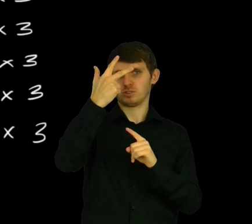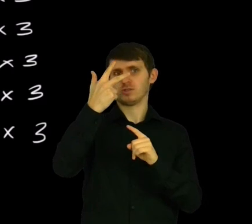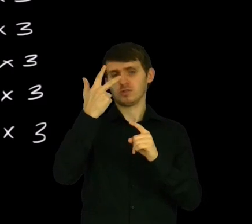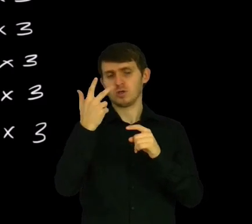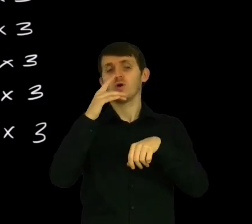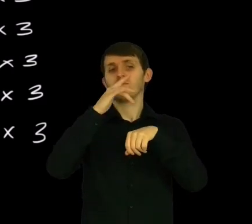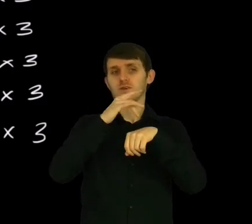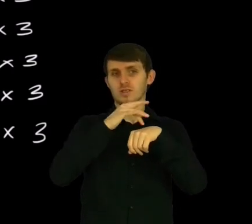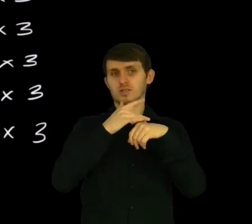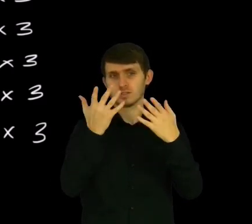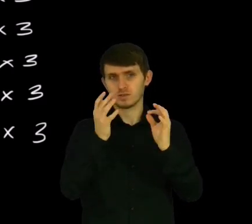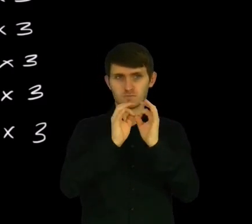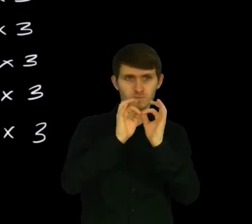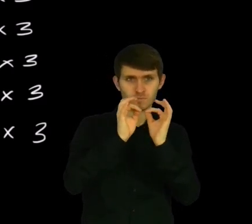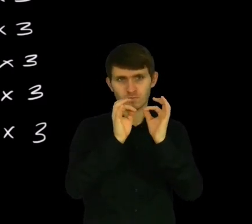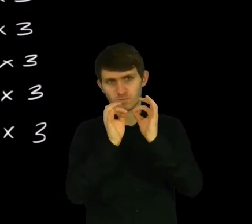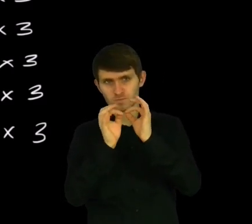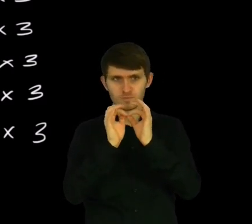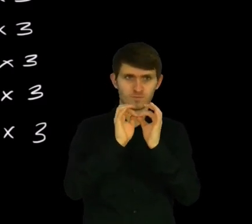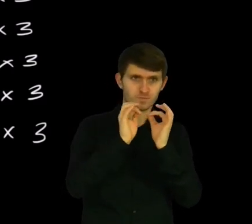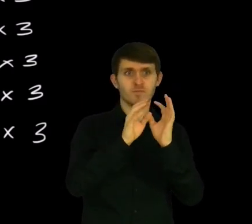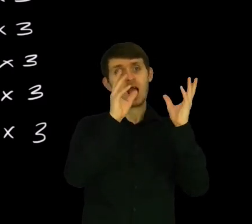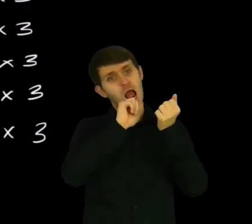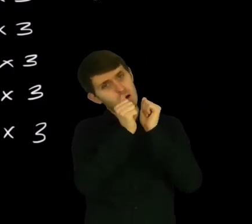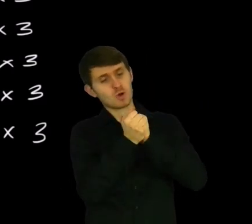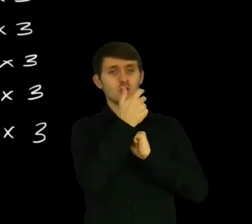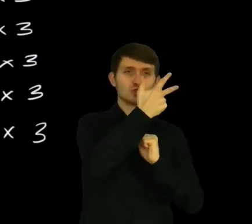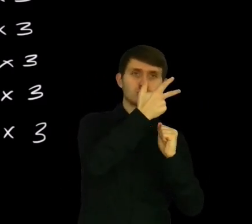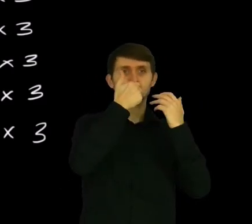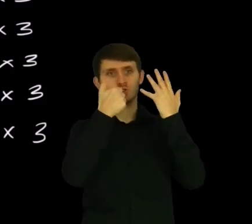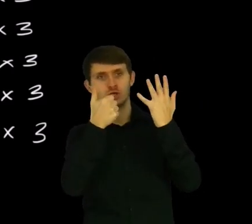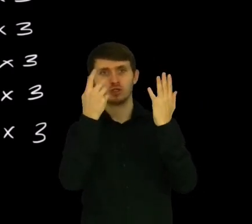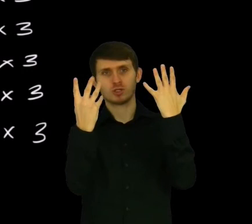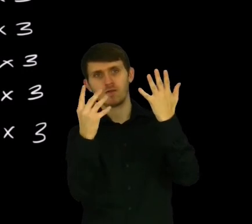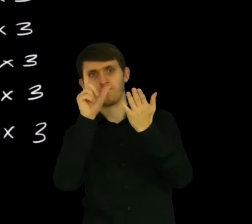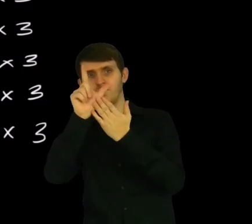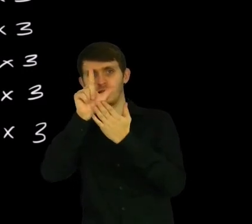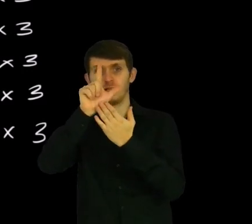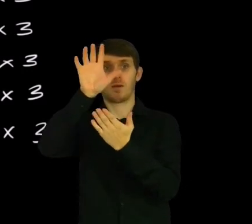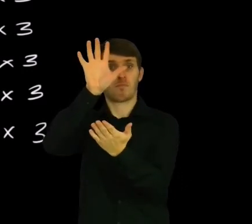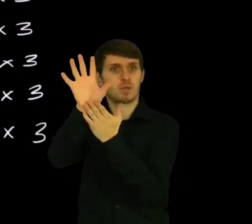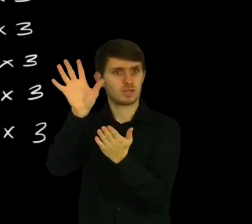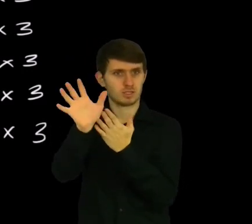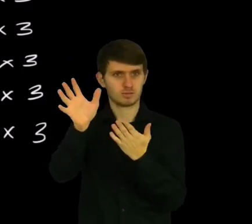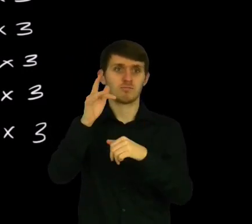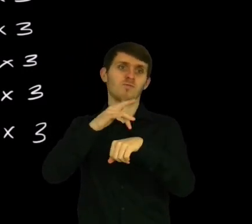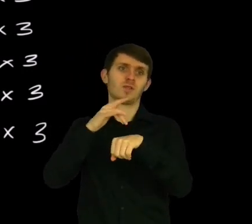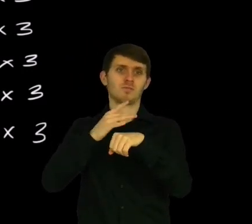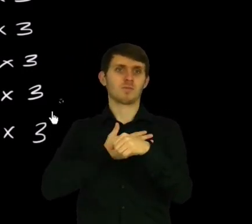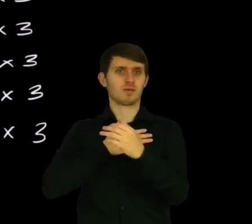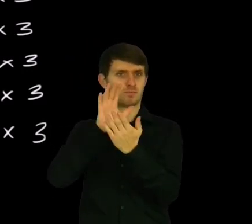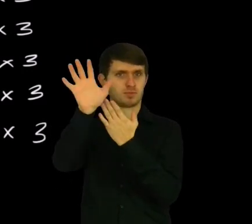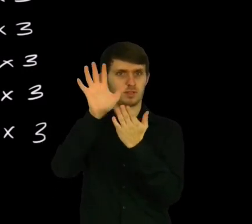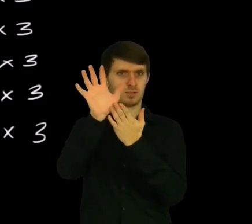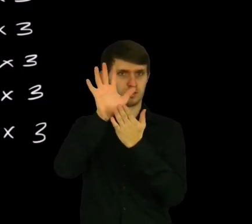4, 5. 5, which is equal to 3, 6, 9,